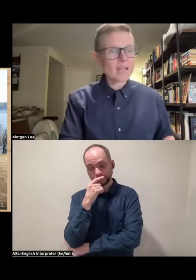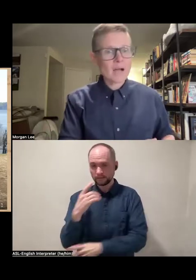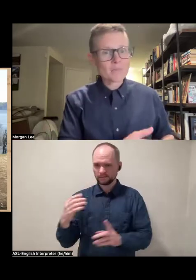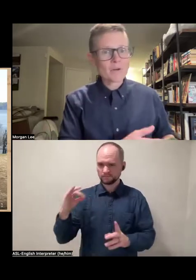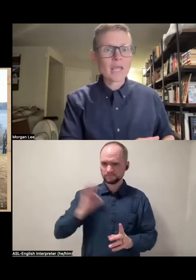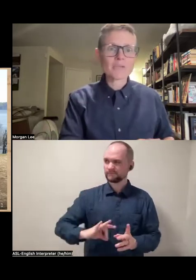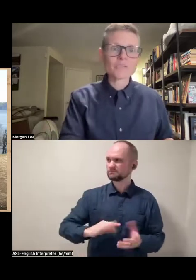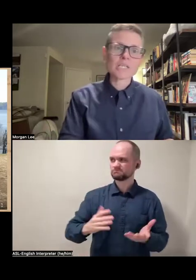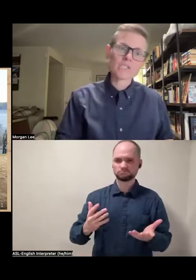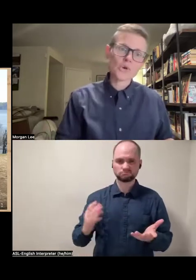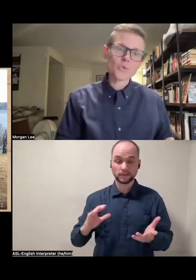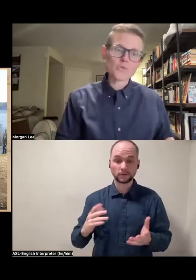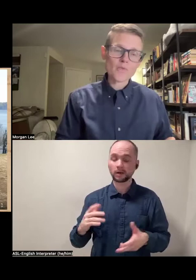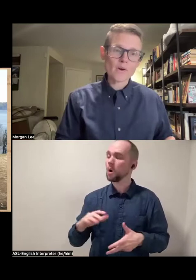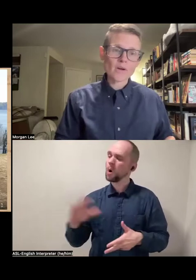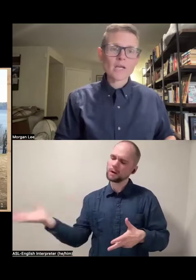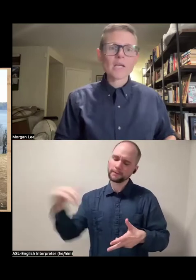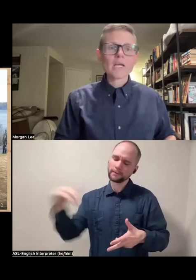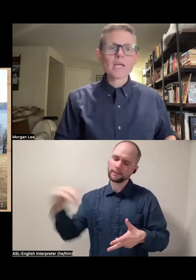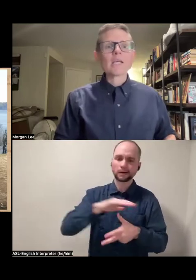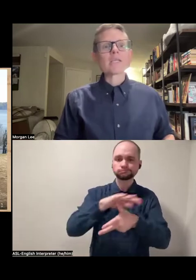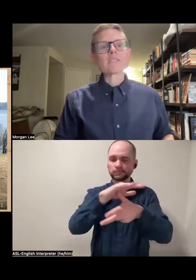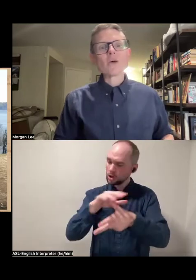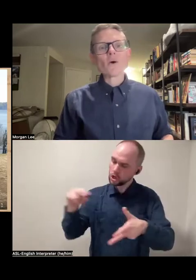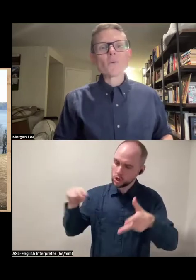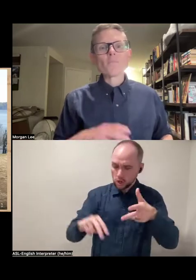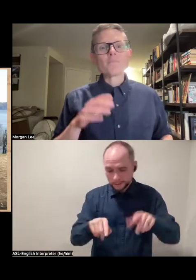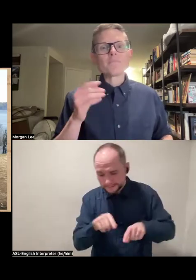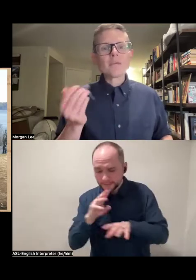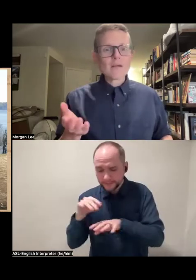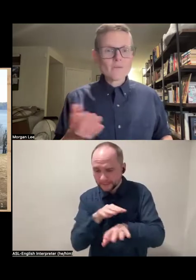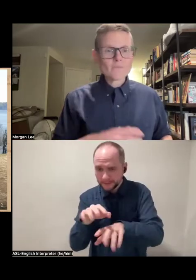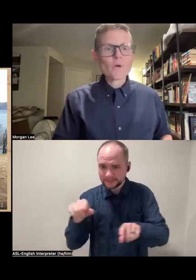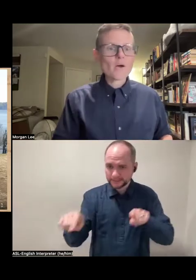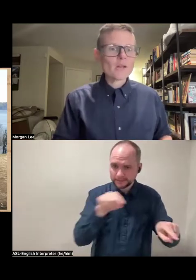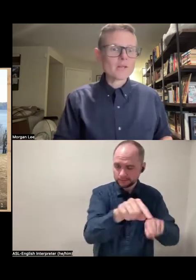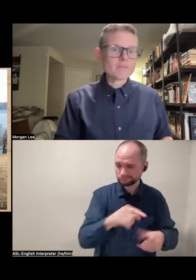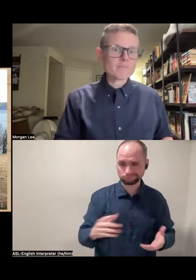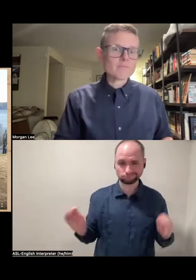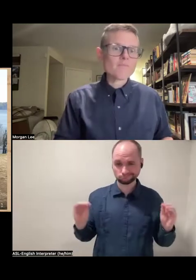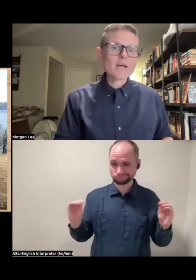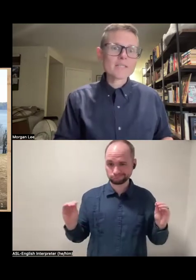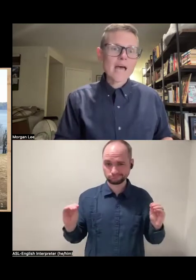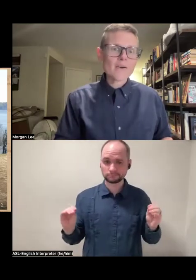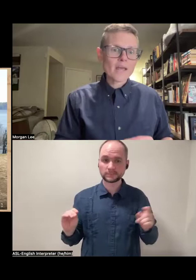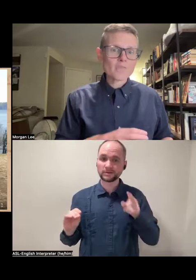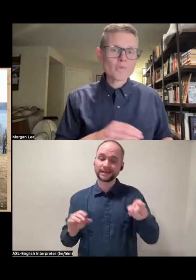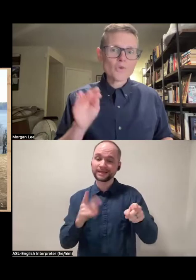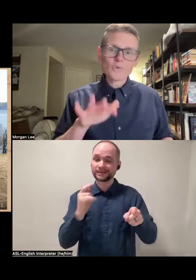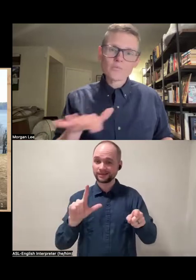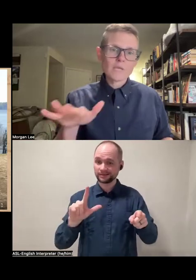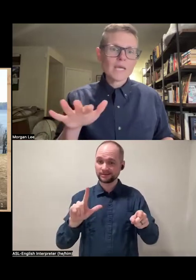in a helicopter. I can't just like show you each river. So Gil went on a fun